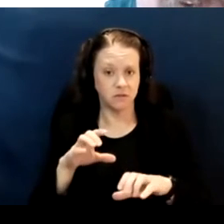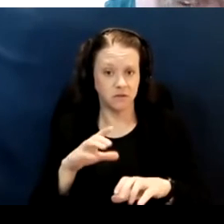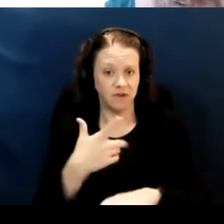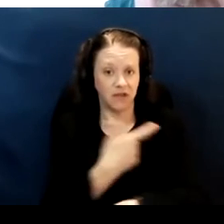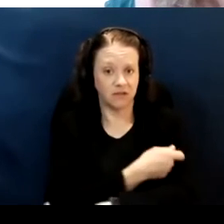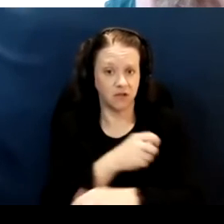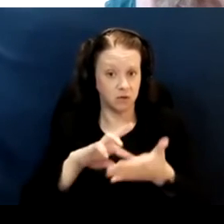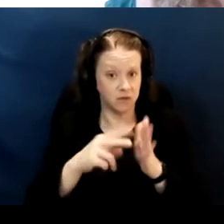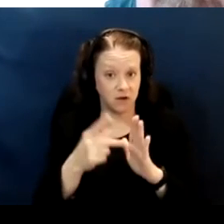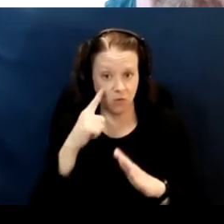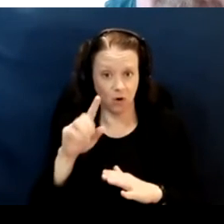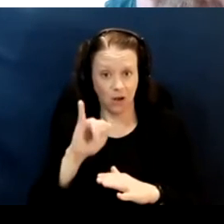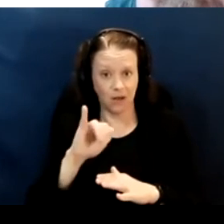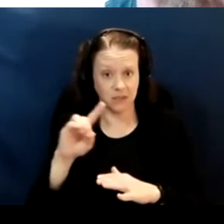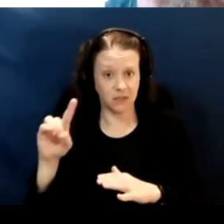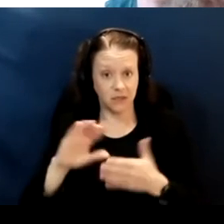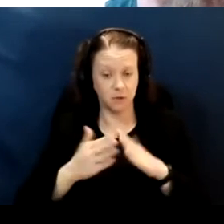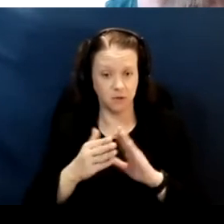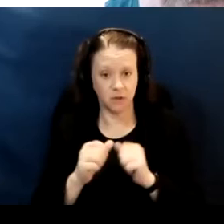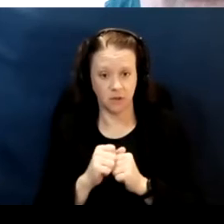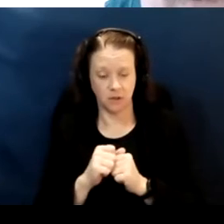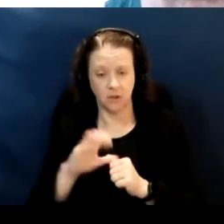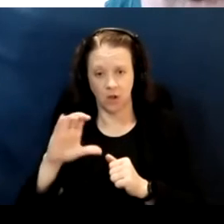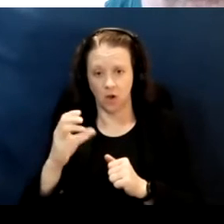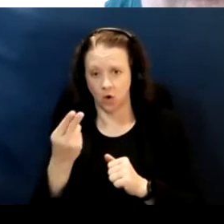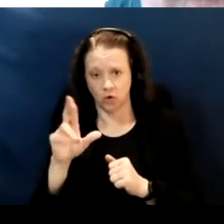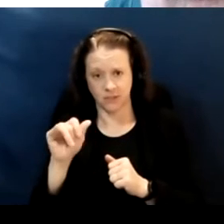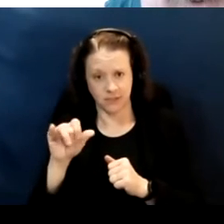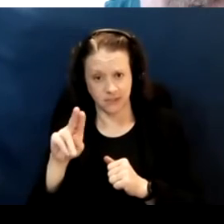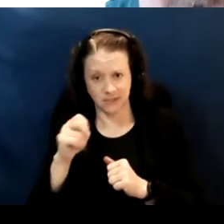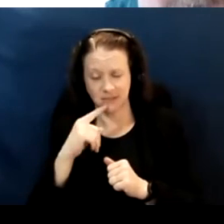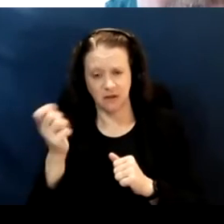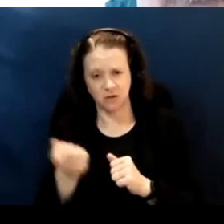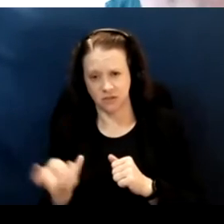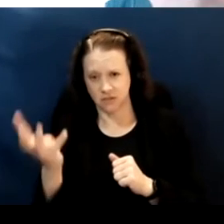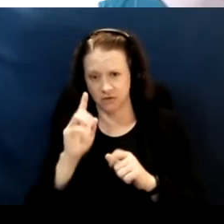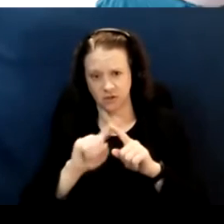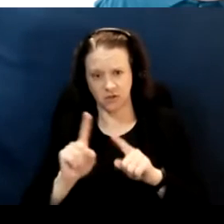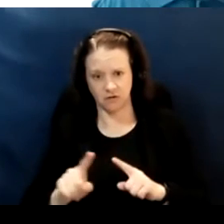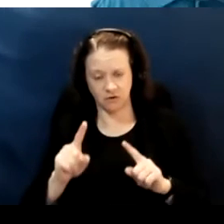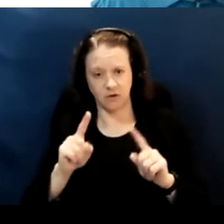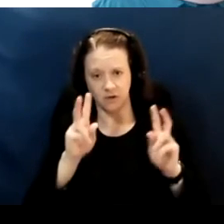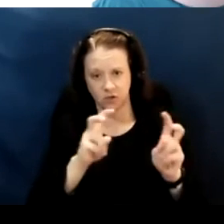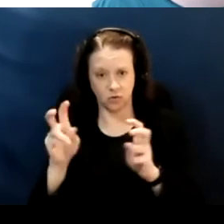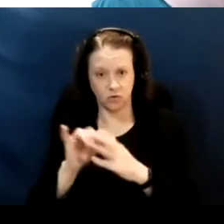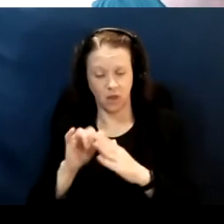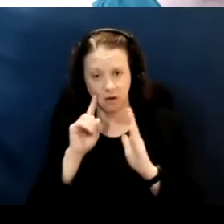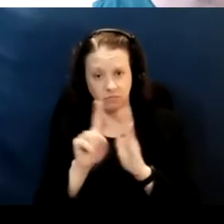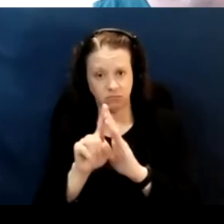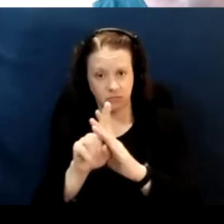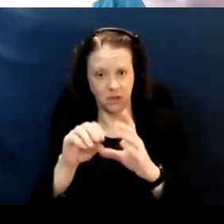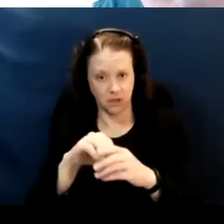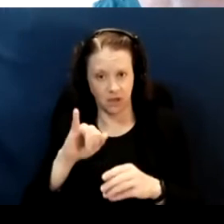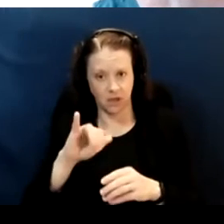community? Certainly, there's a lot of different issues that go on in the IDD community, and certainly one of